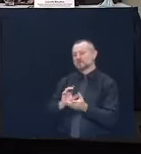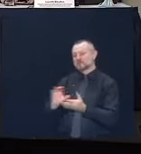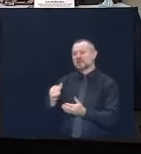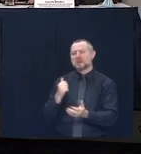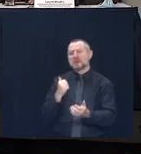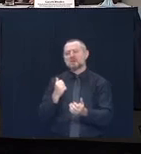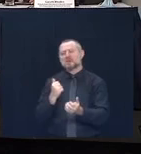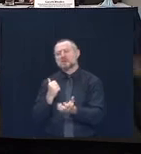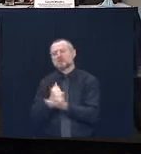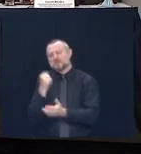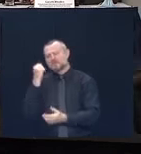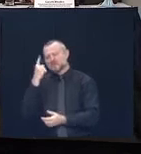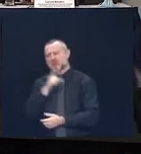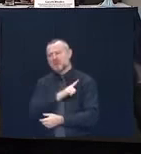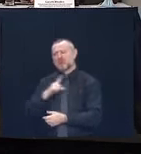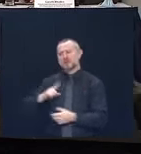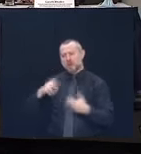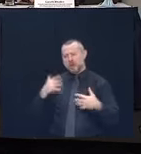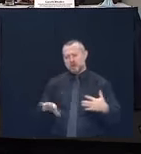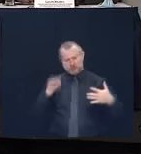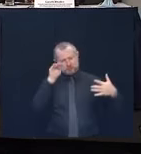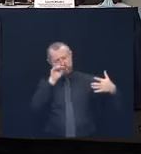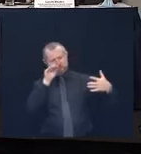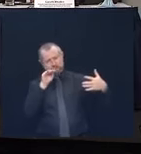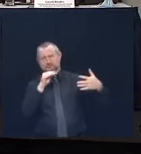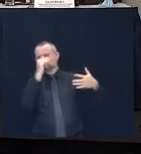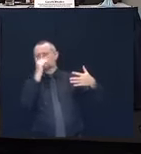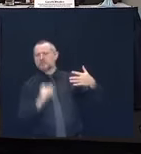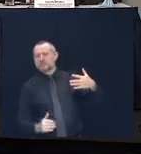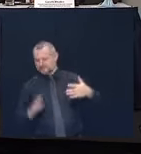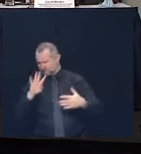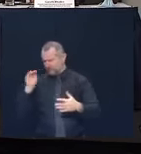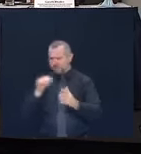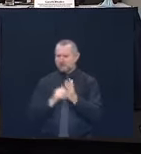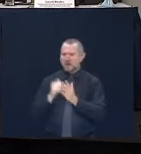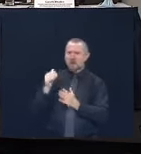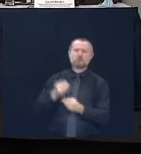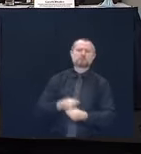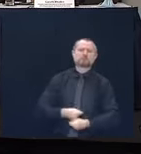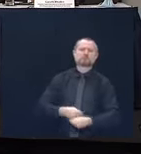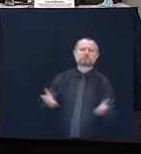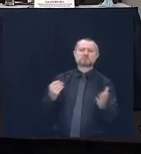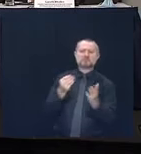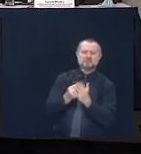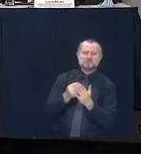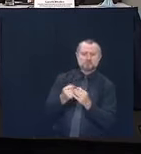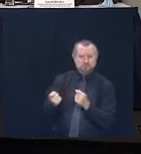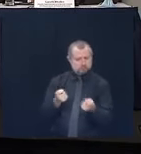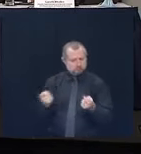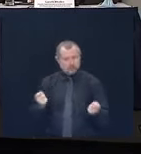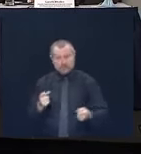those parameters, which has resulted in $40 million being spent, but could you, as the governor,